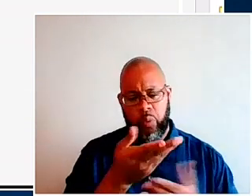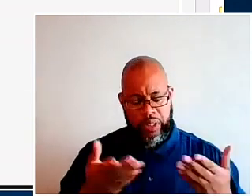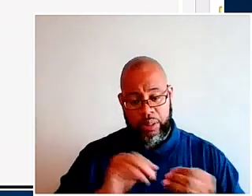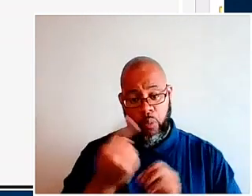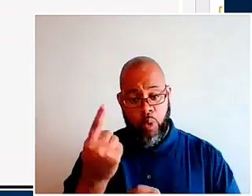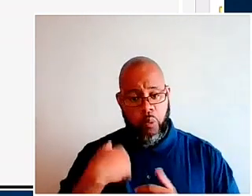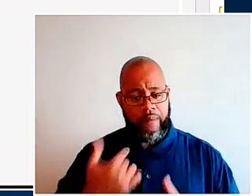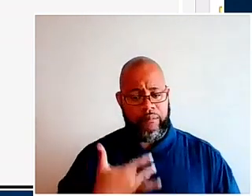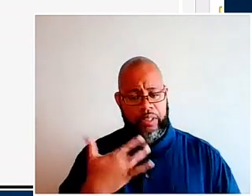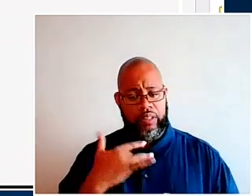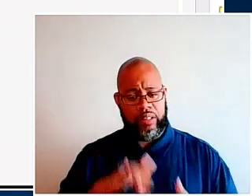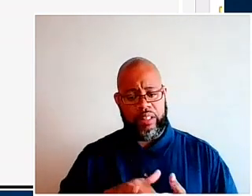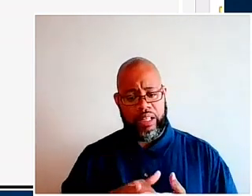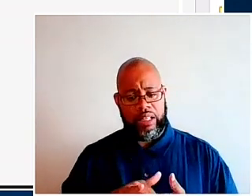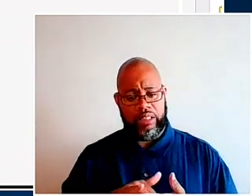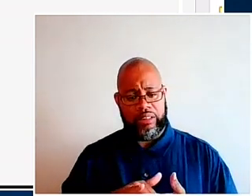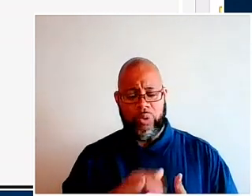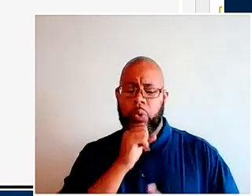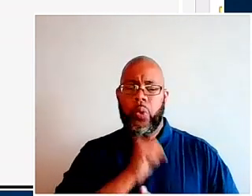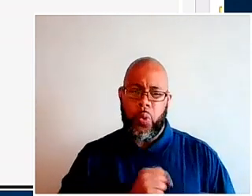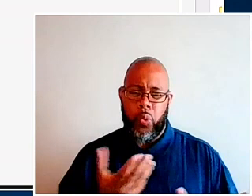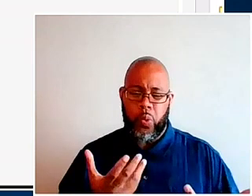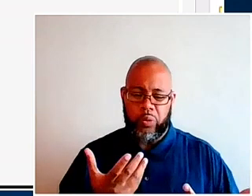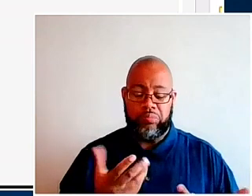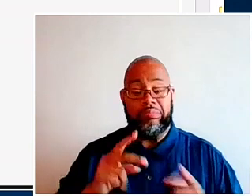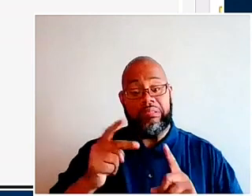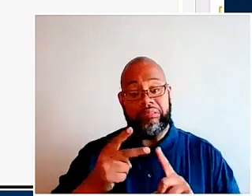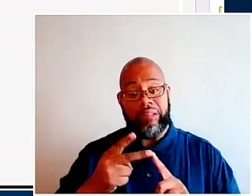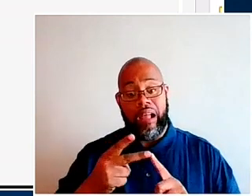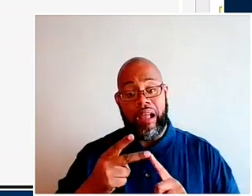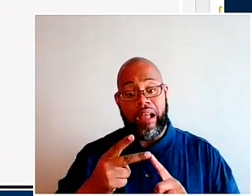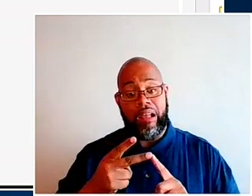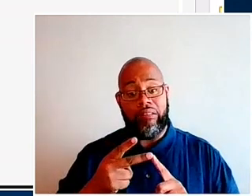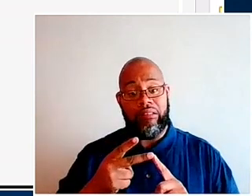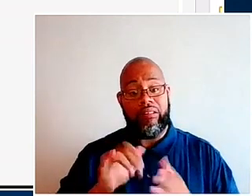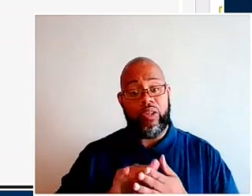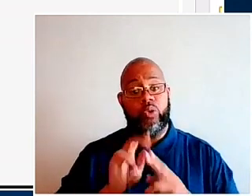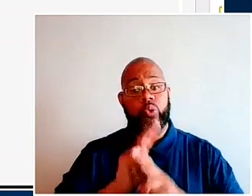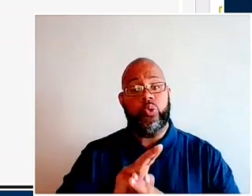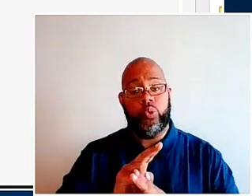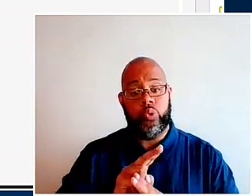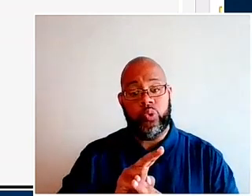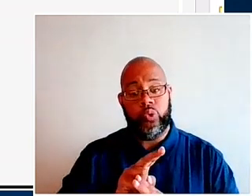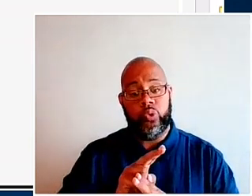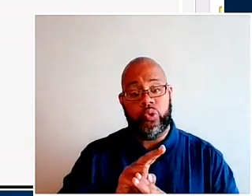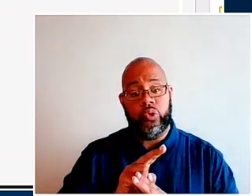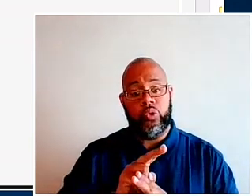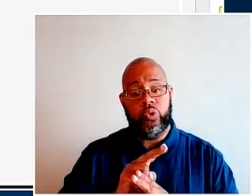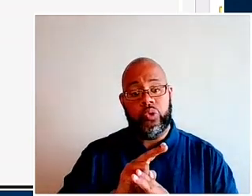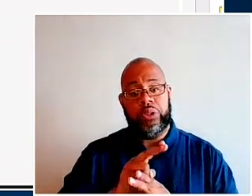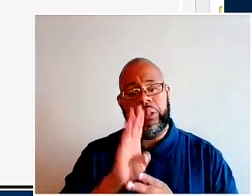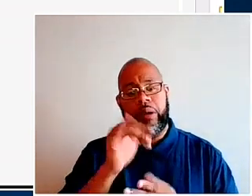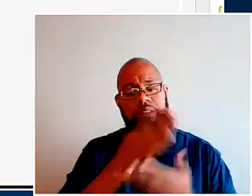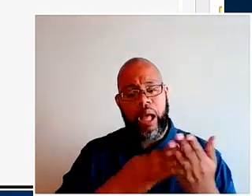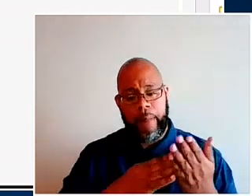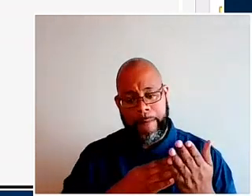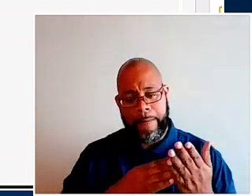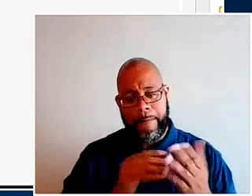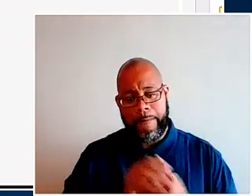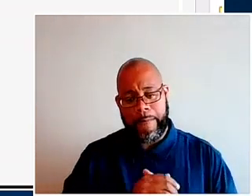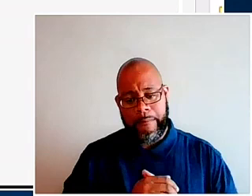we feel it's antiquated. Secondly, it's been used by certain